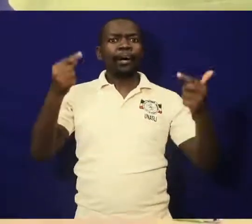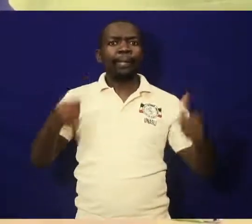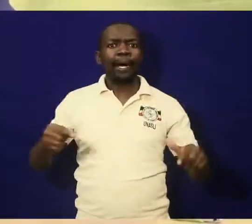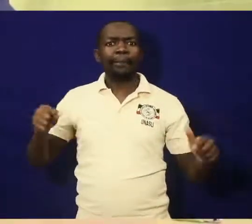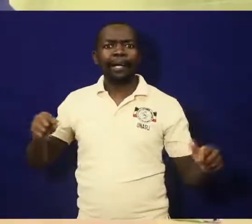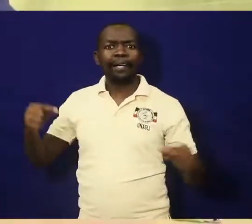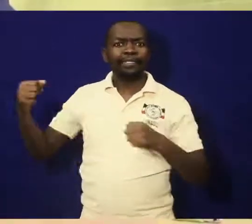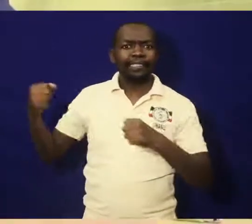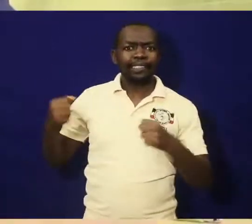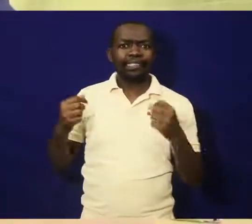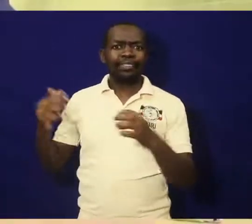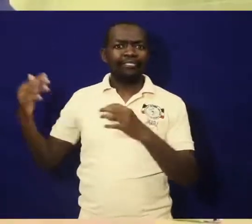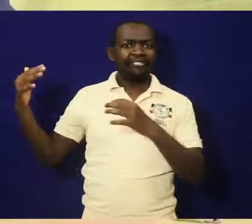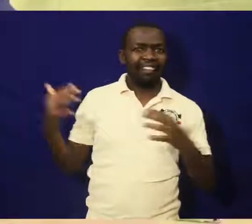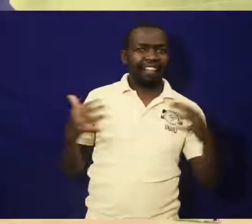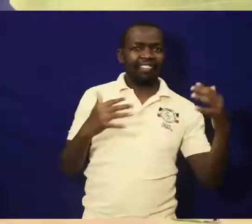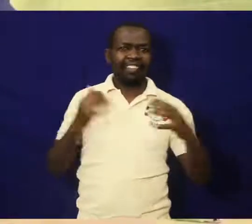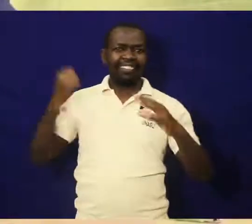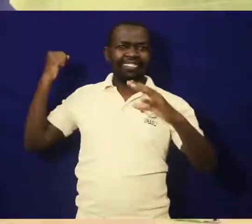fighting?